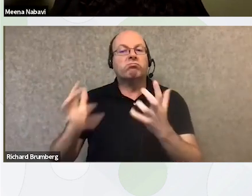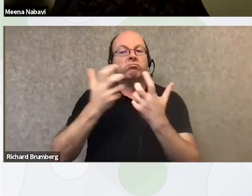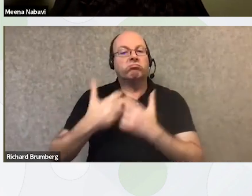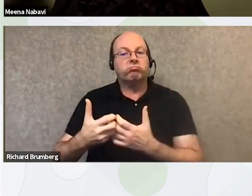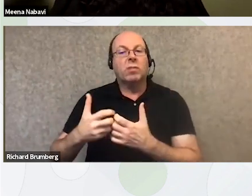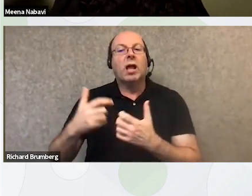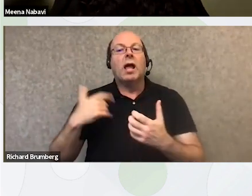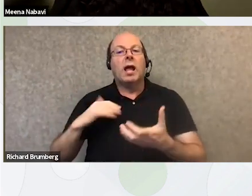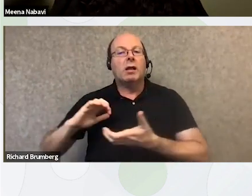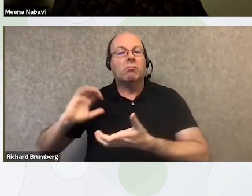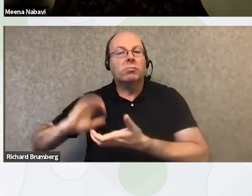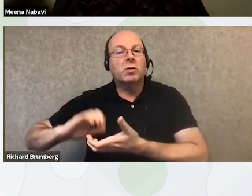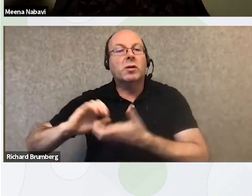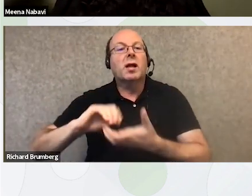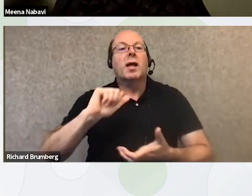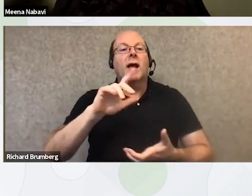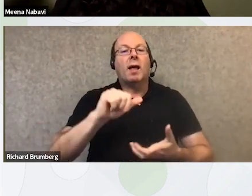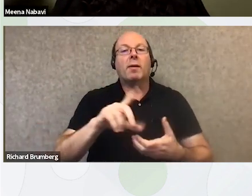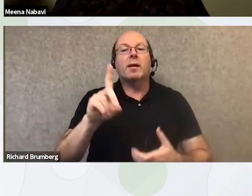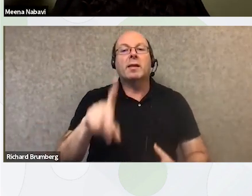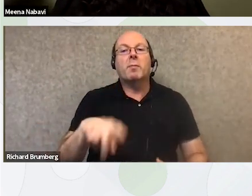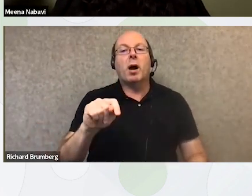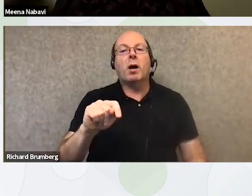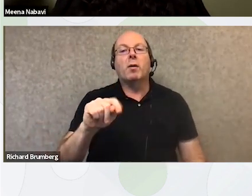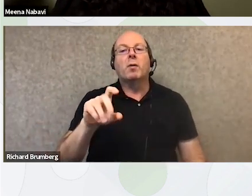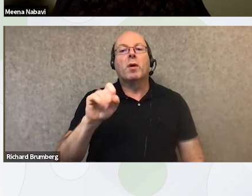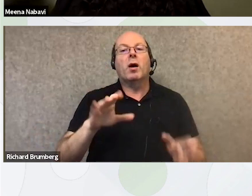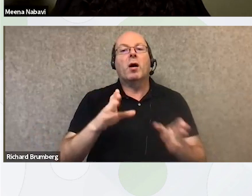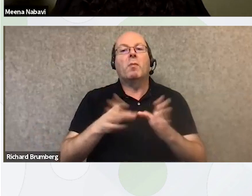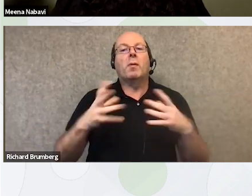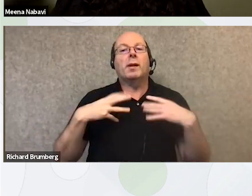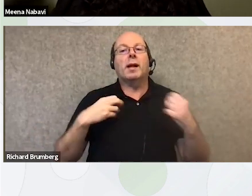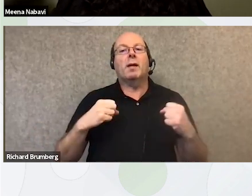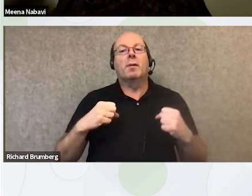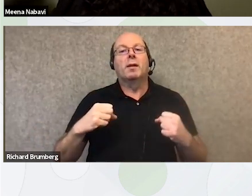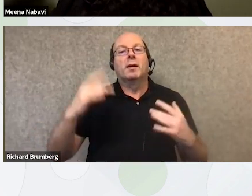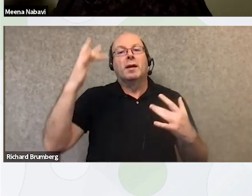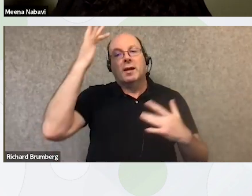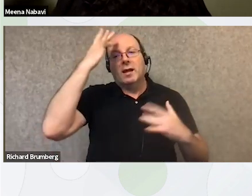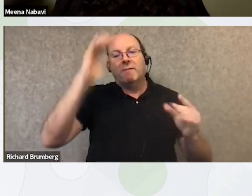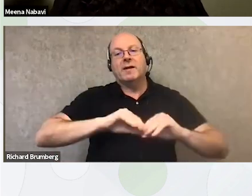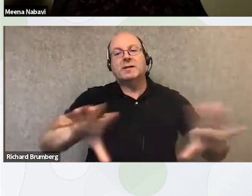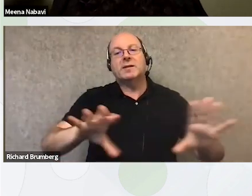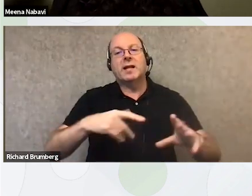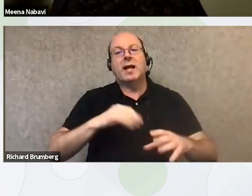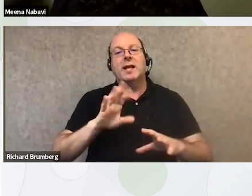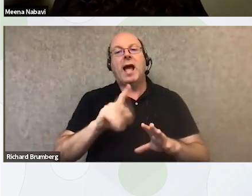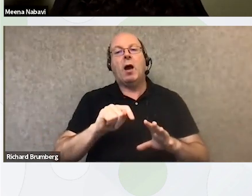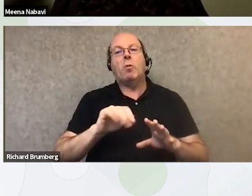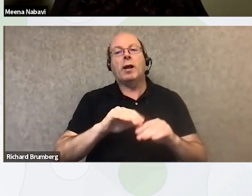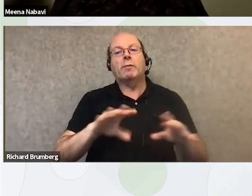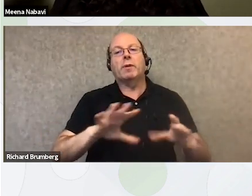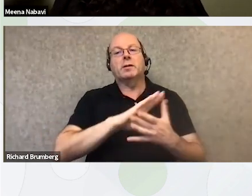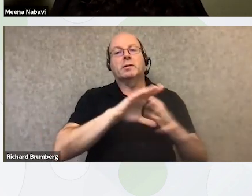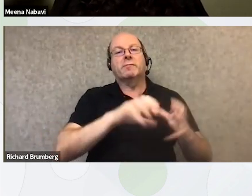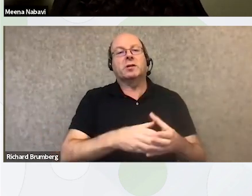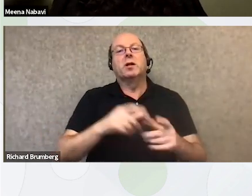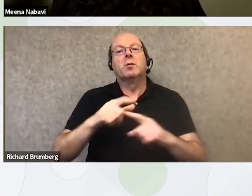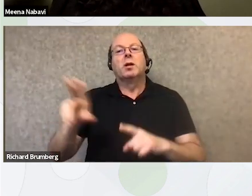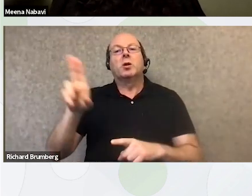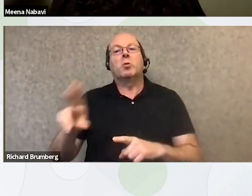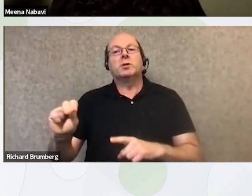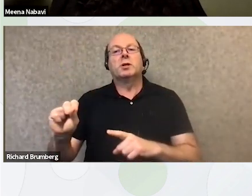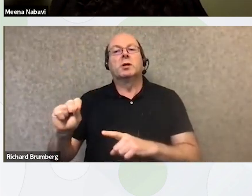collaborative effort of the Alabama Department of Public Health's Infectious Disease and Outbreaks Division and the University of Alabama